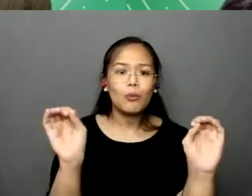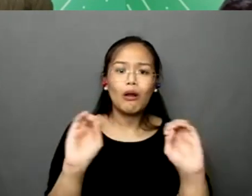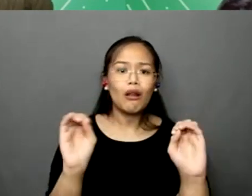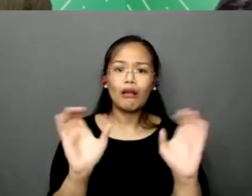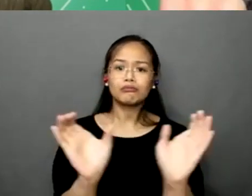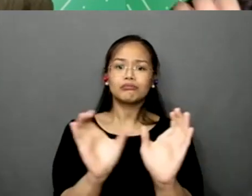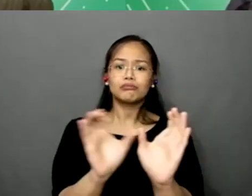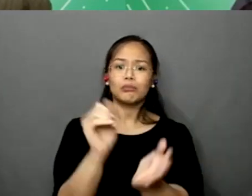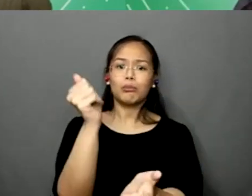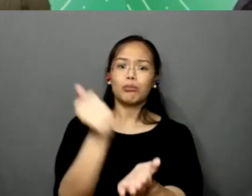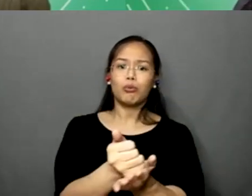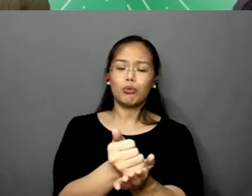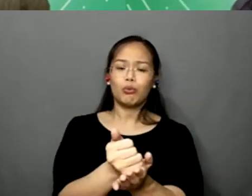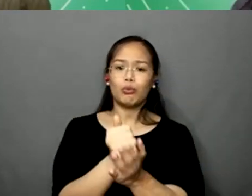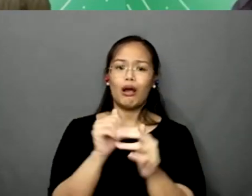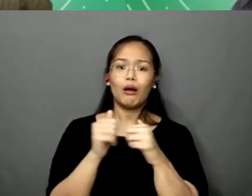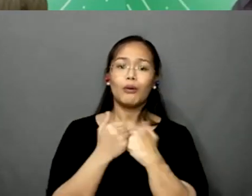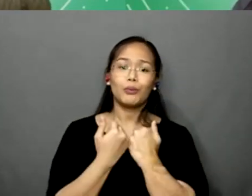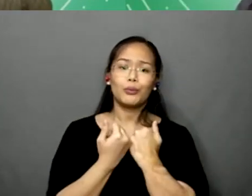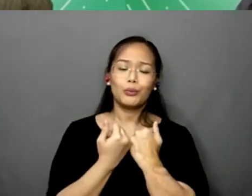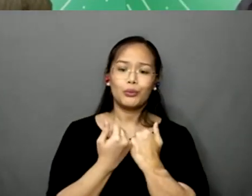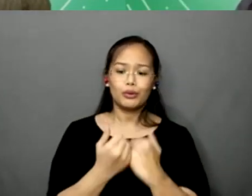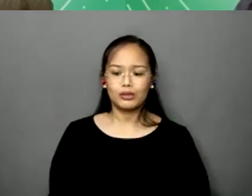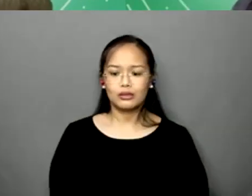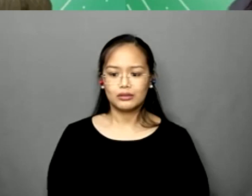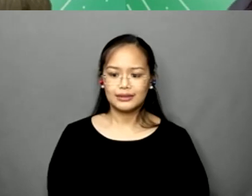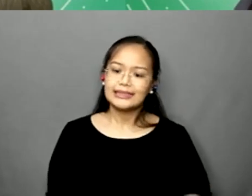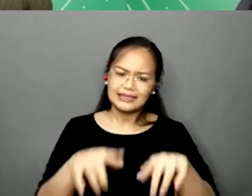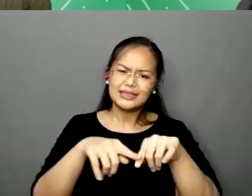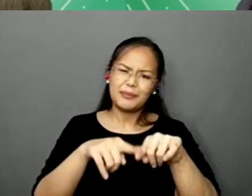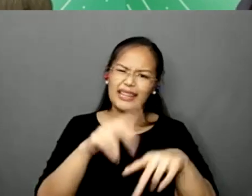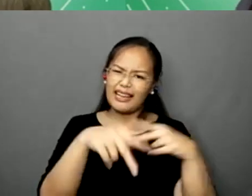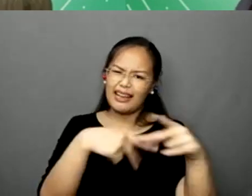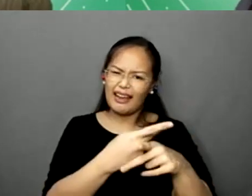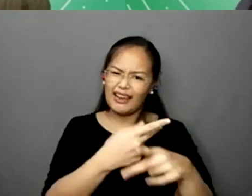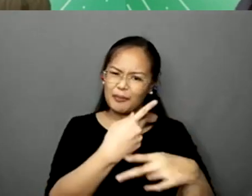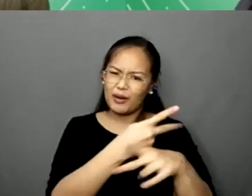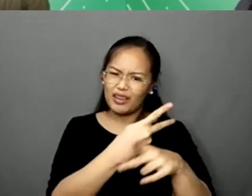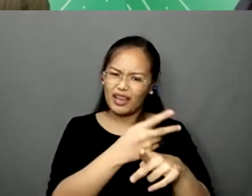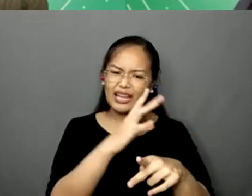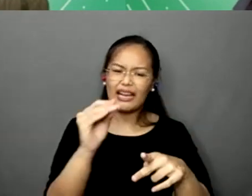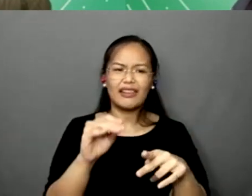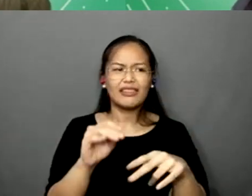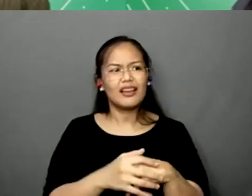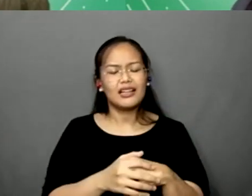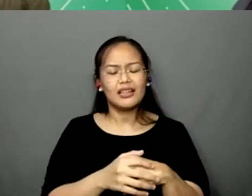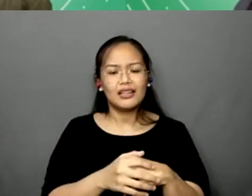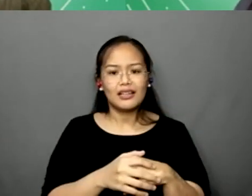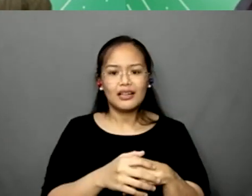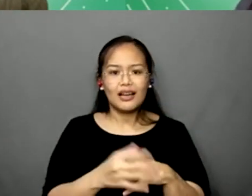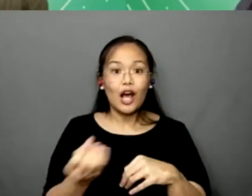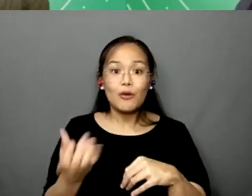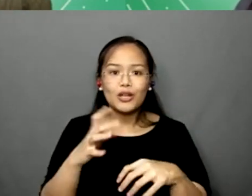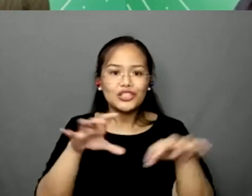certification? Okay. Depending on the kind of product and how much effort you want to put, it's sometimes as simple as talking to the